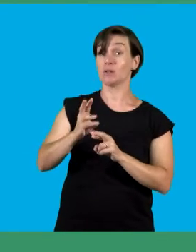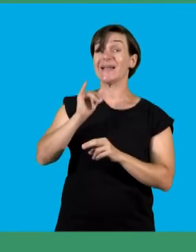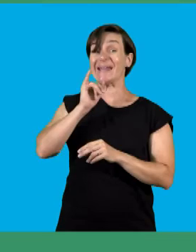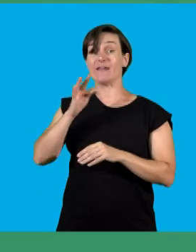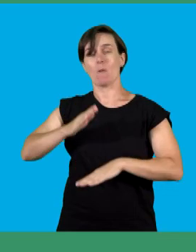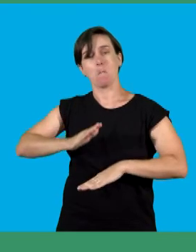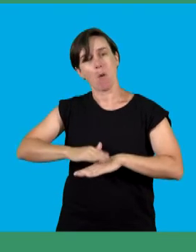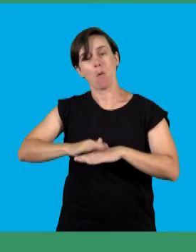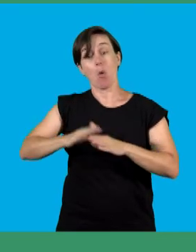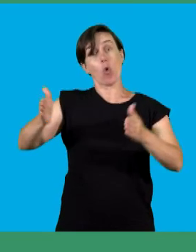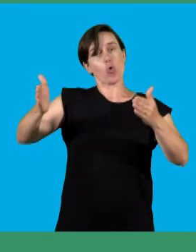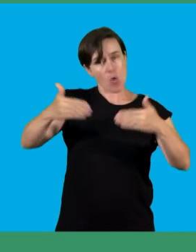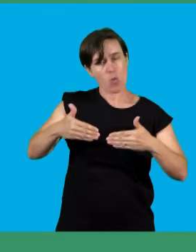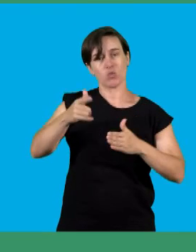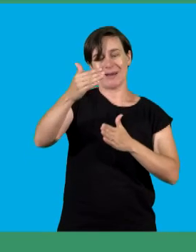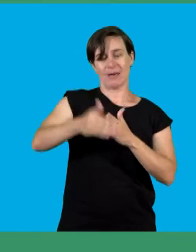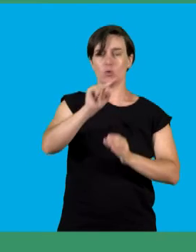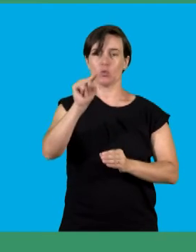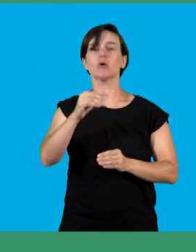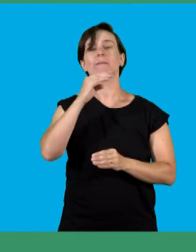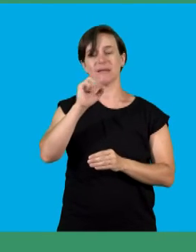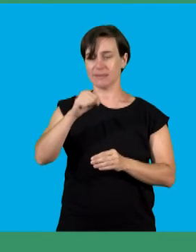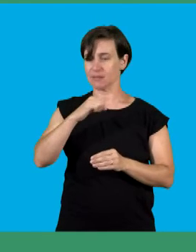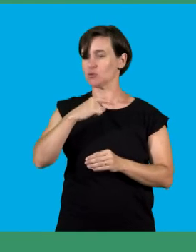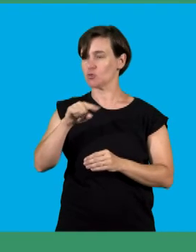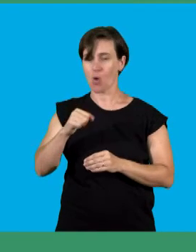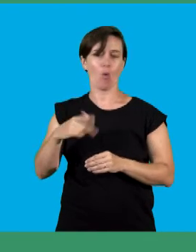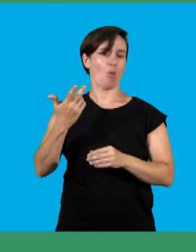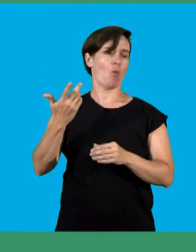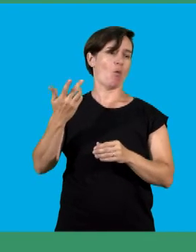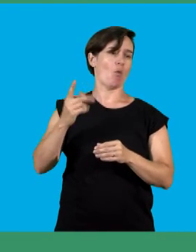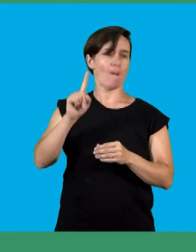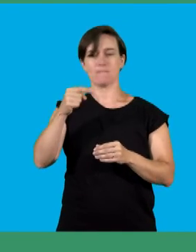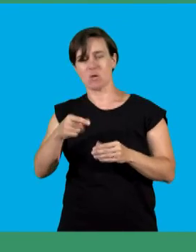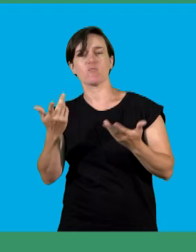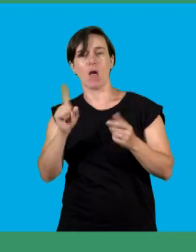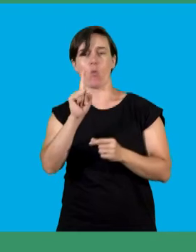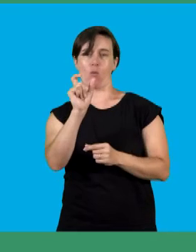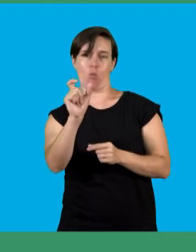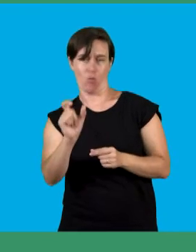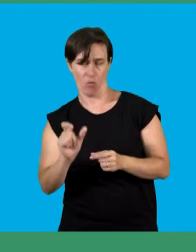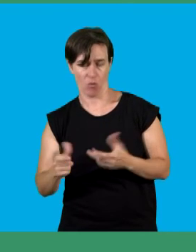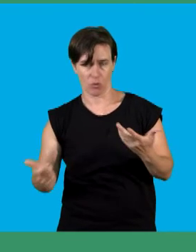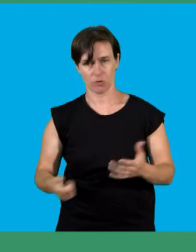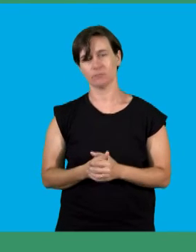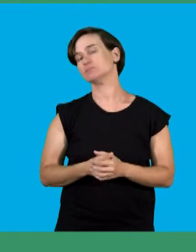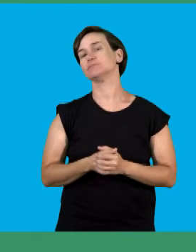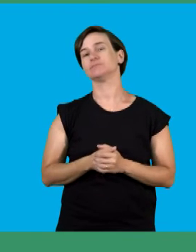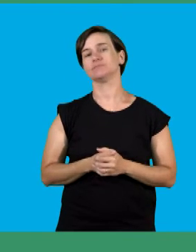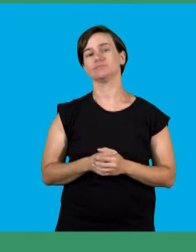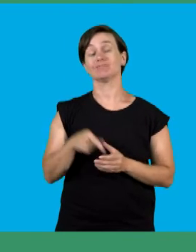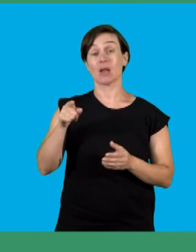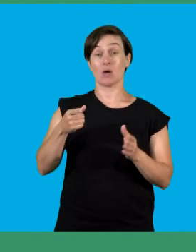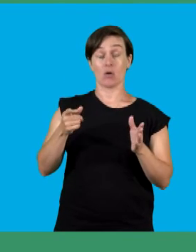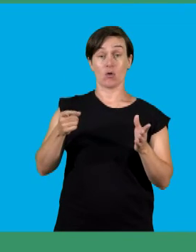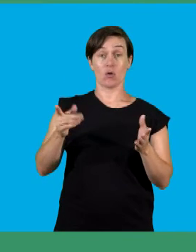use closed-ended questions than the ones that use open-ended questions. This just explains what I just mentioned now,